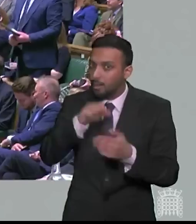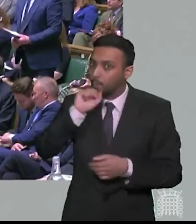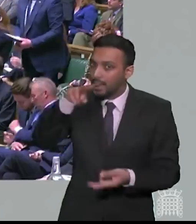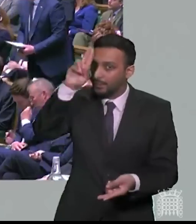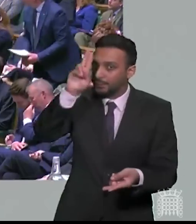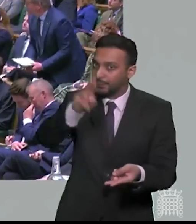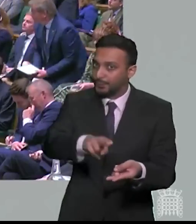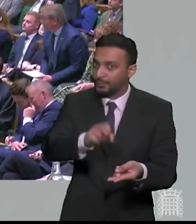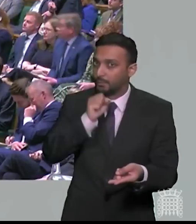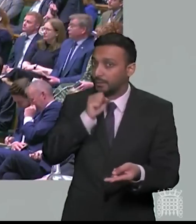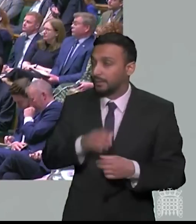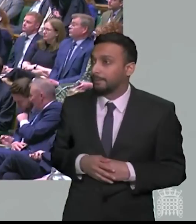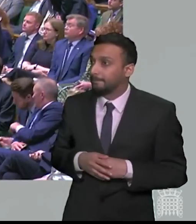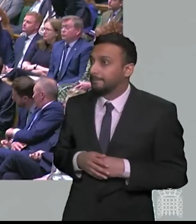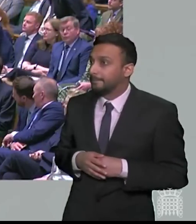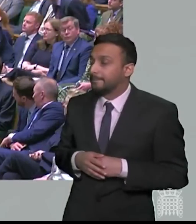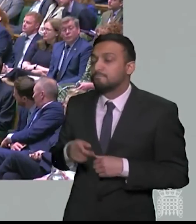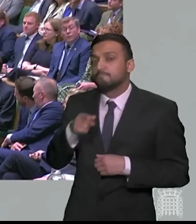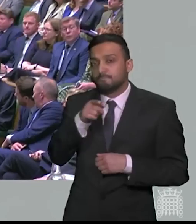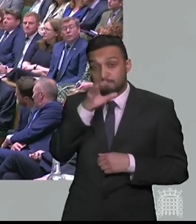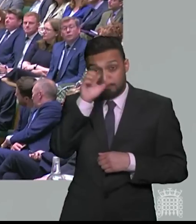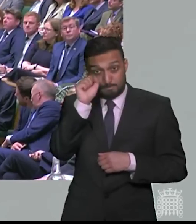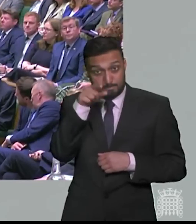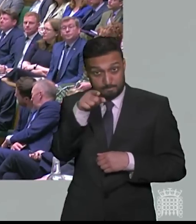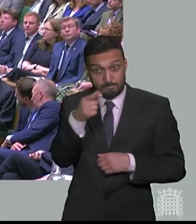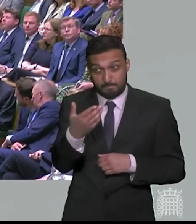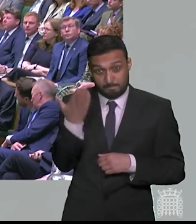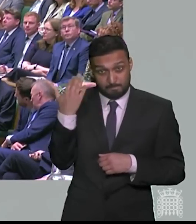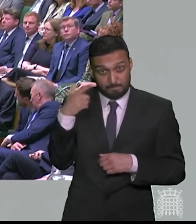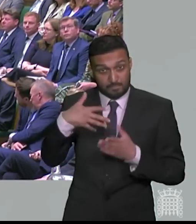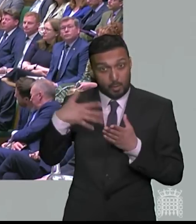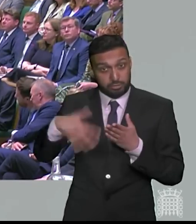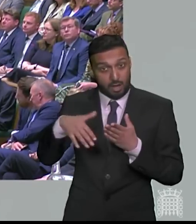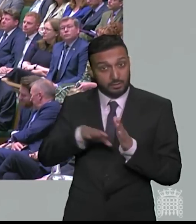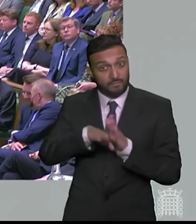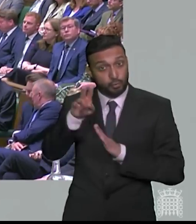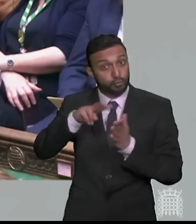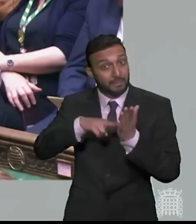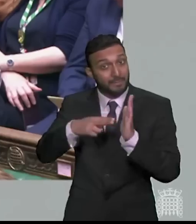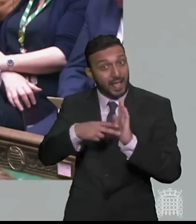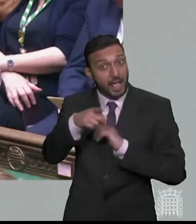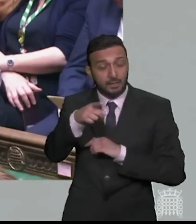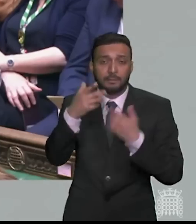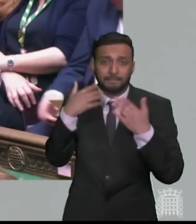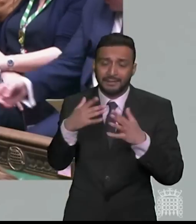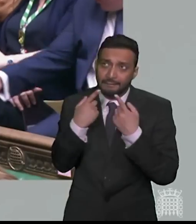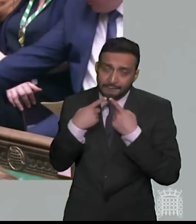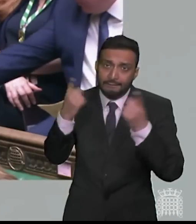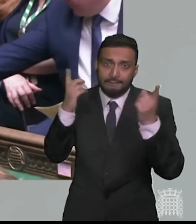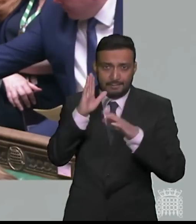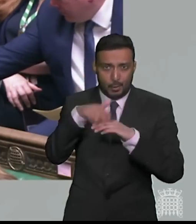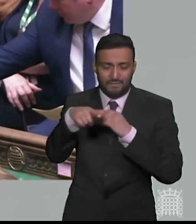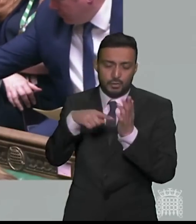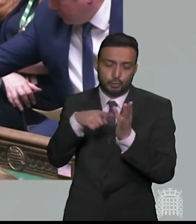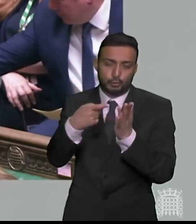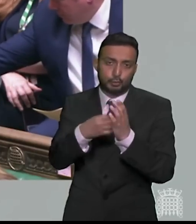He will recall the commitment he gave to the Building a Brighter Future plan for major investment at Torbay Hospital back in January. Does this